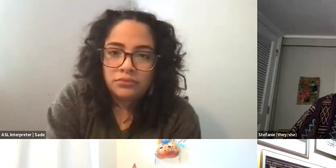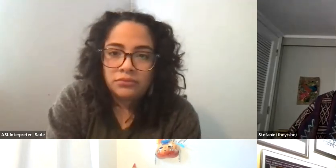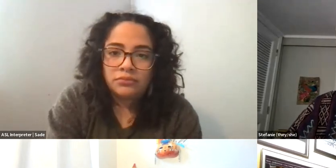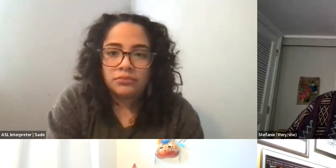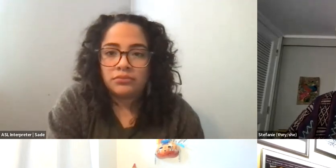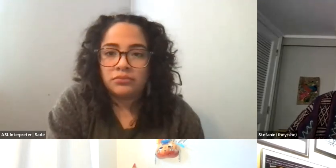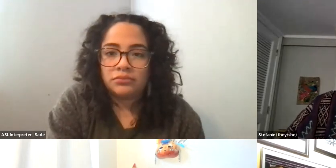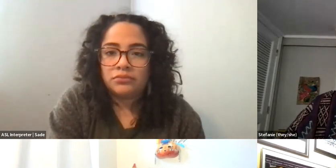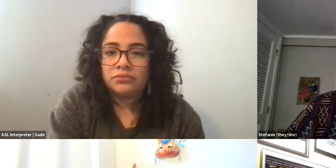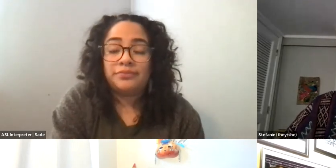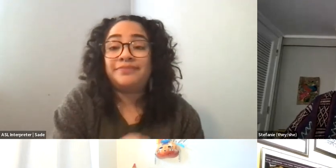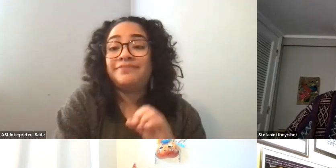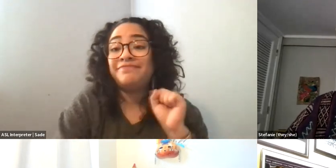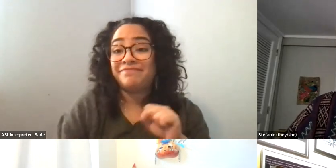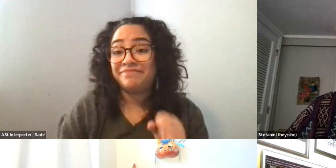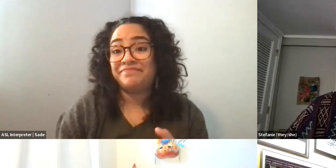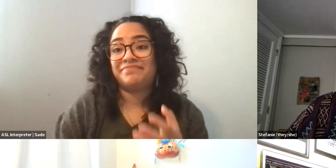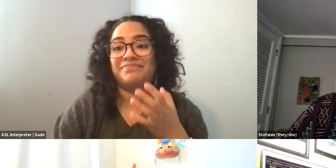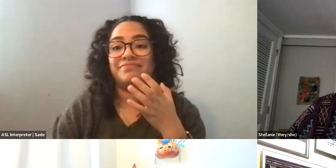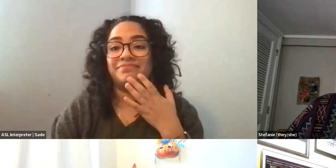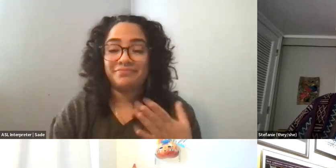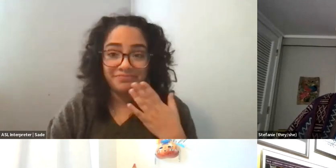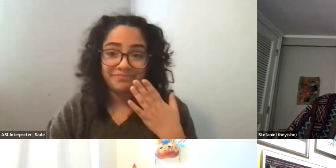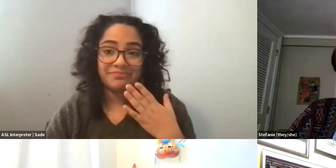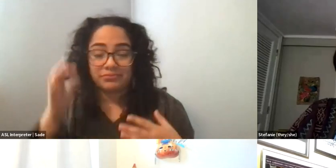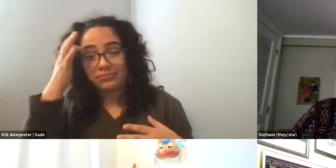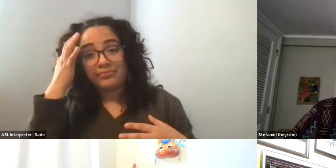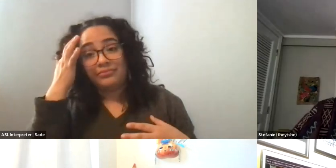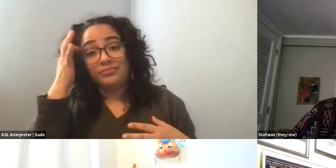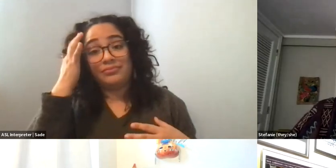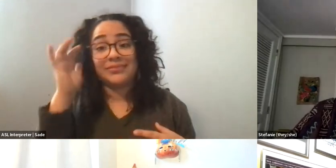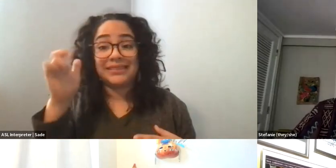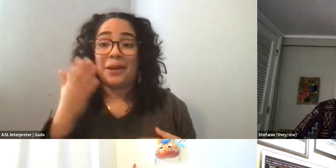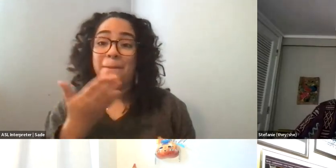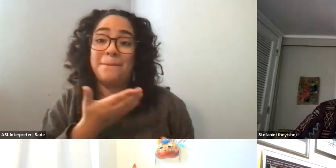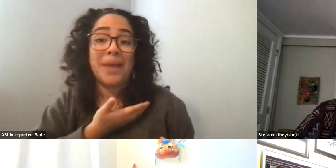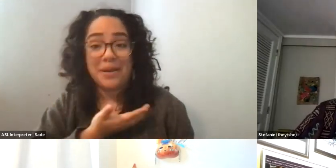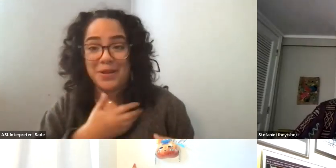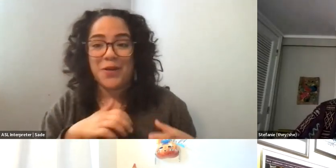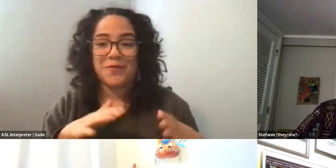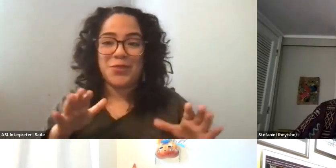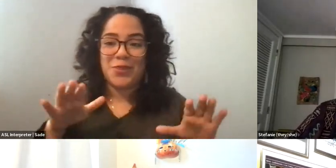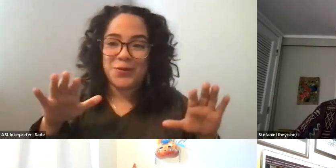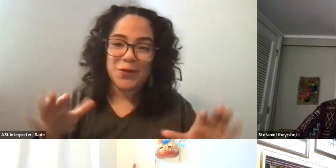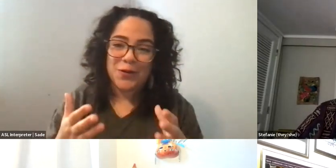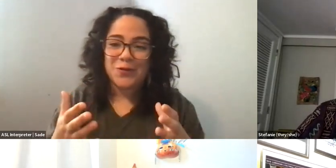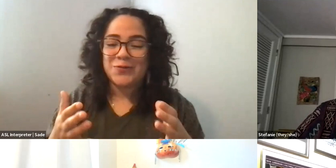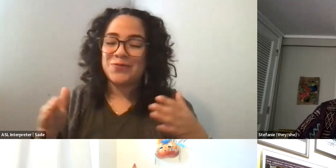Yeah, I appreciate that. As the baby of the room, I will say